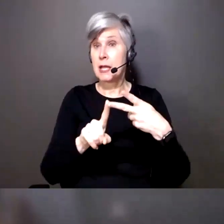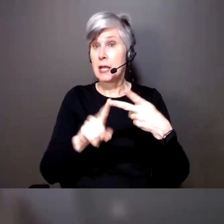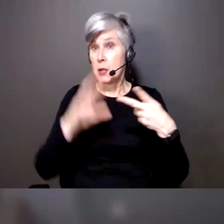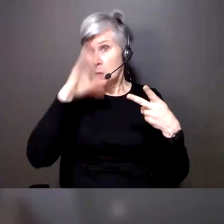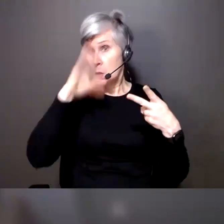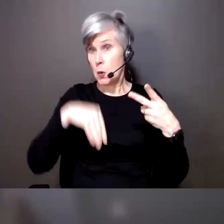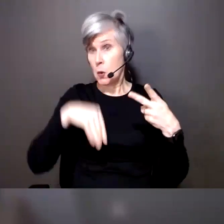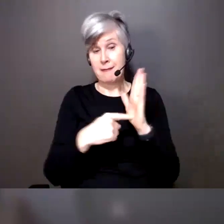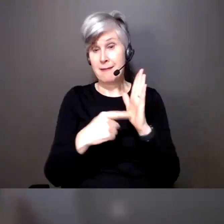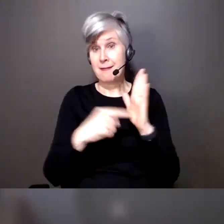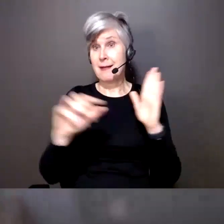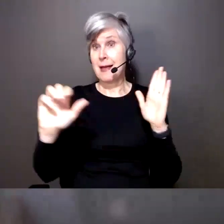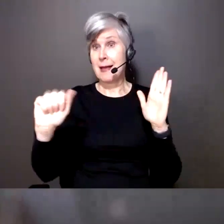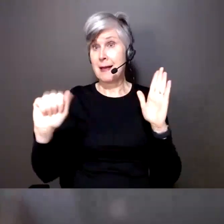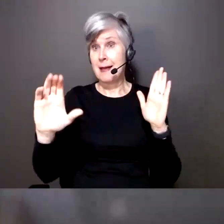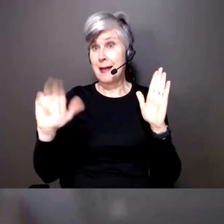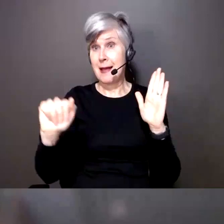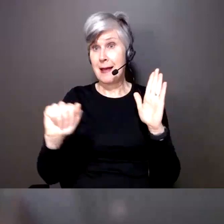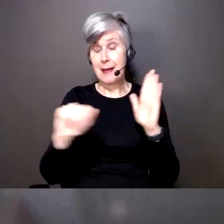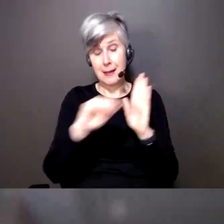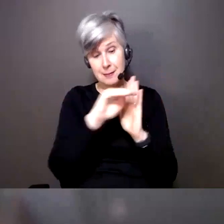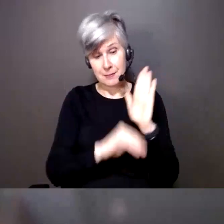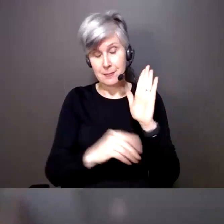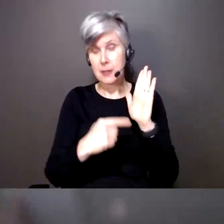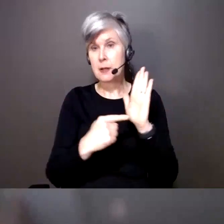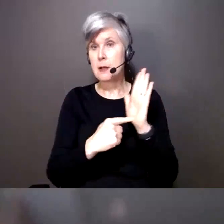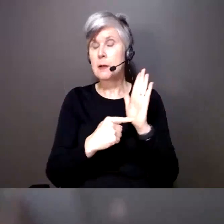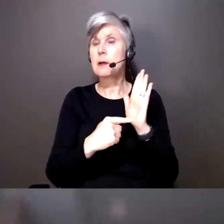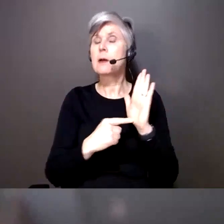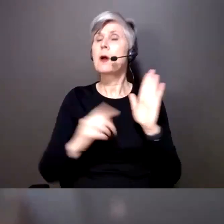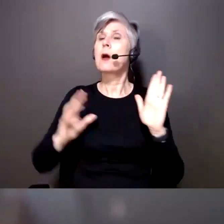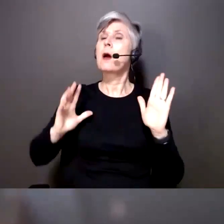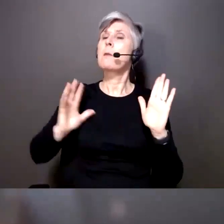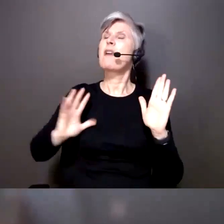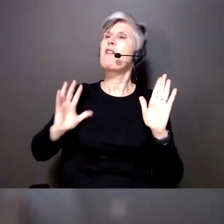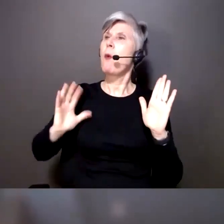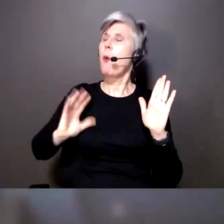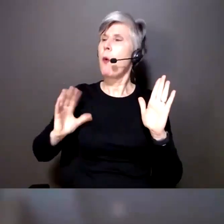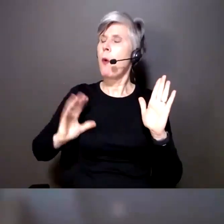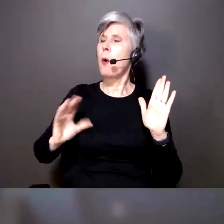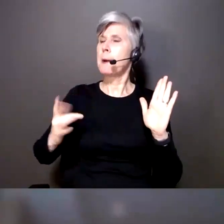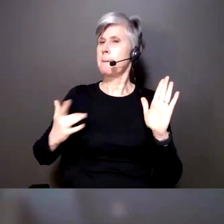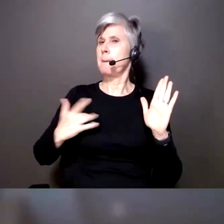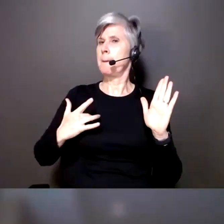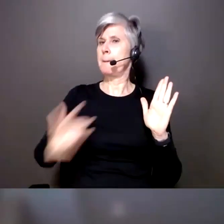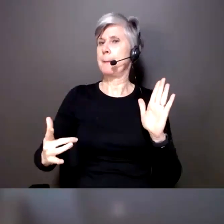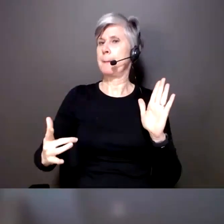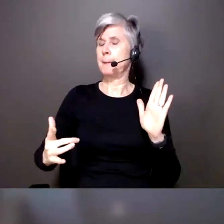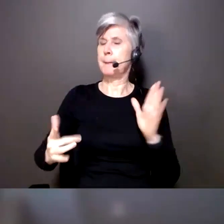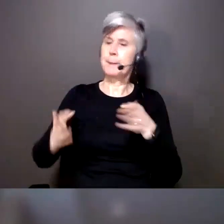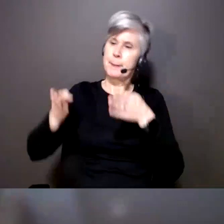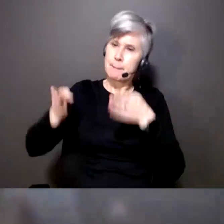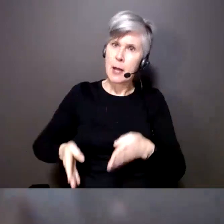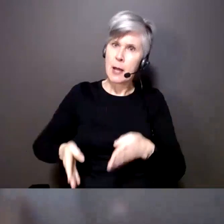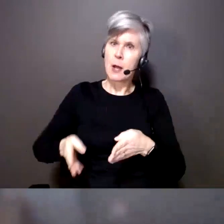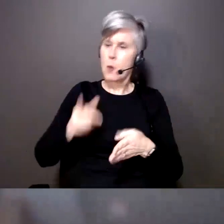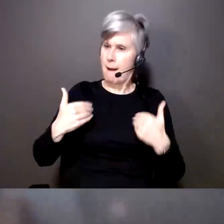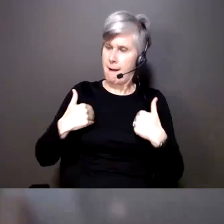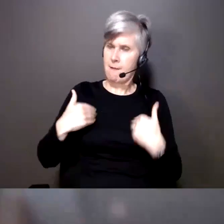the responsibility from the individual to put it more